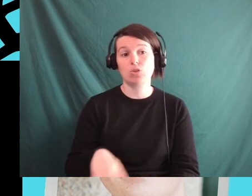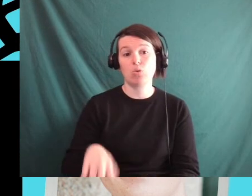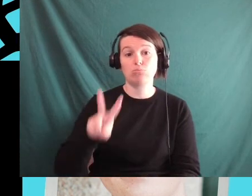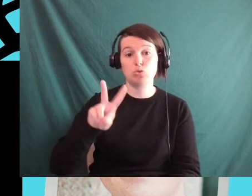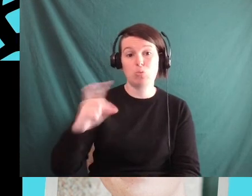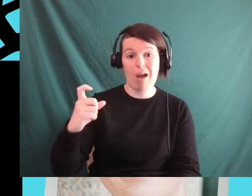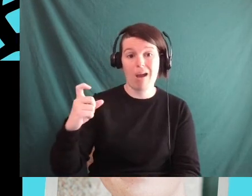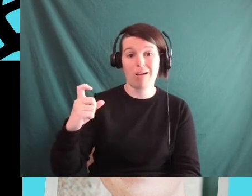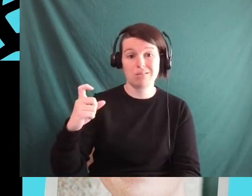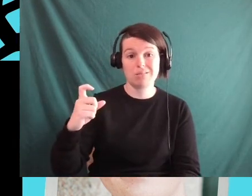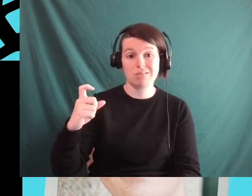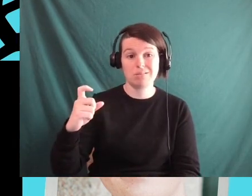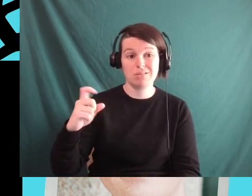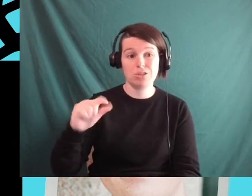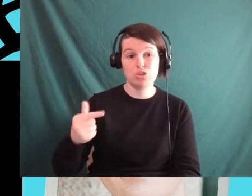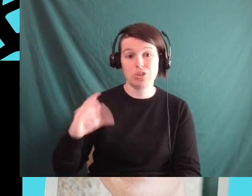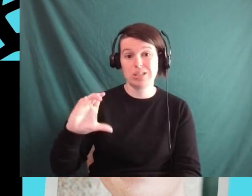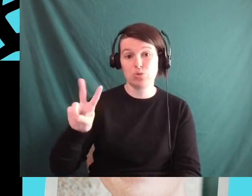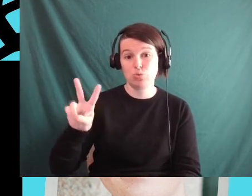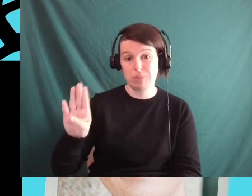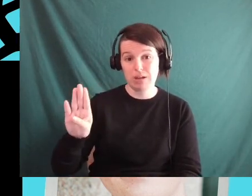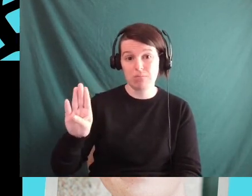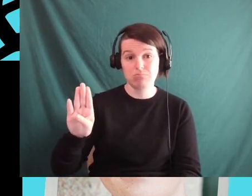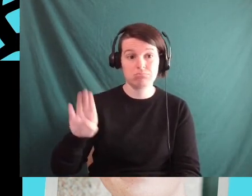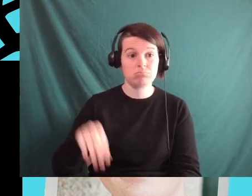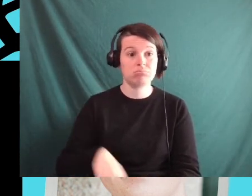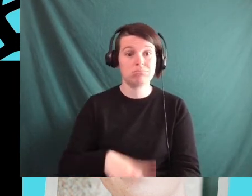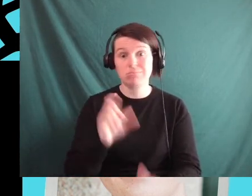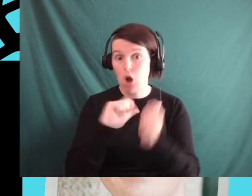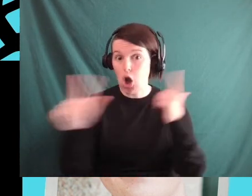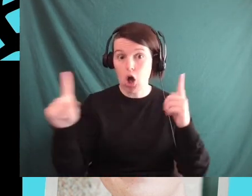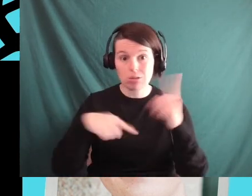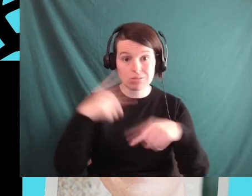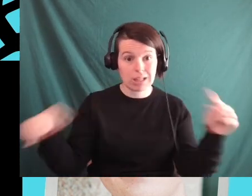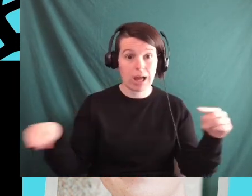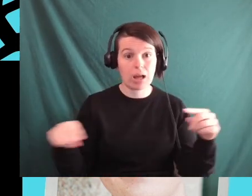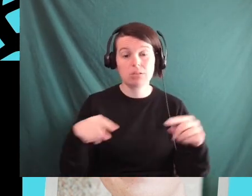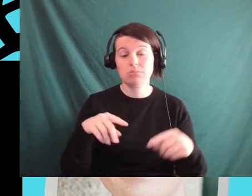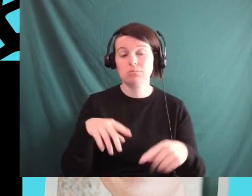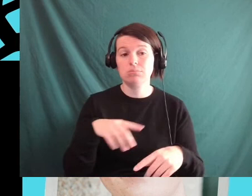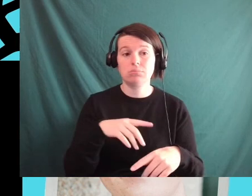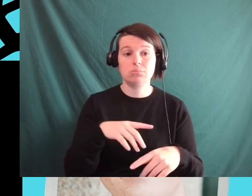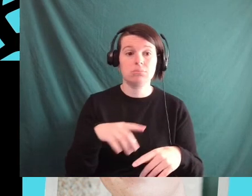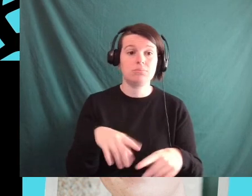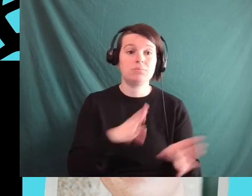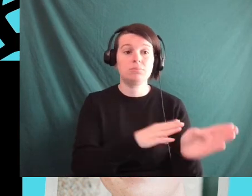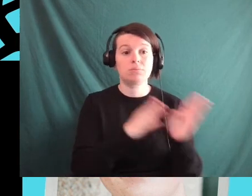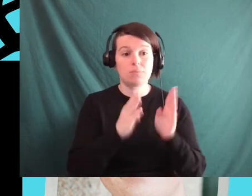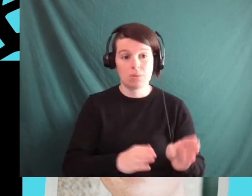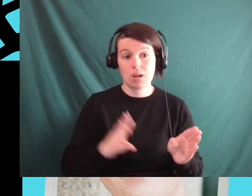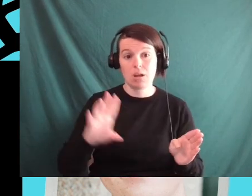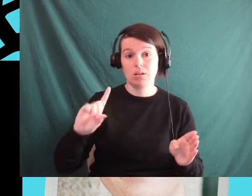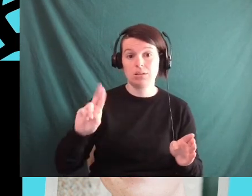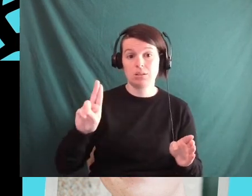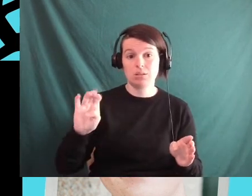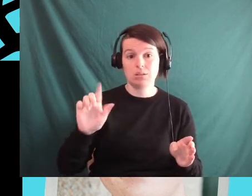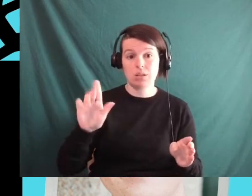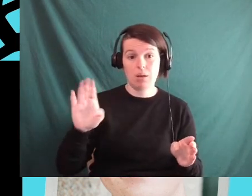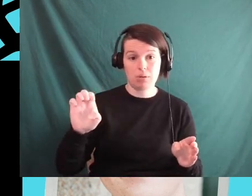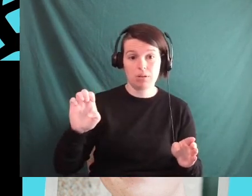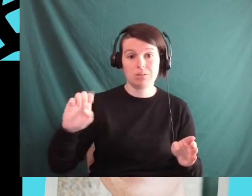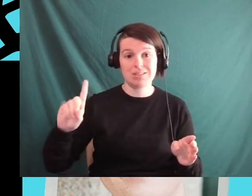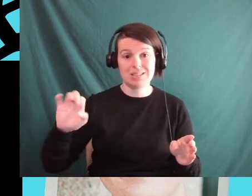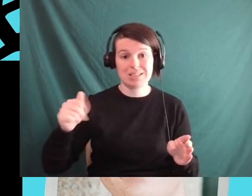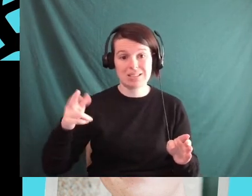GC2B and all their styles. In Double Design, they're also a 2X. But you see it gets tricky when we go over the